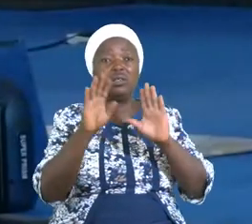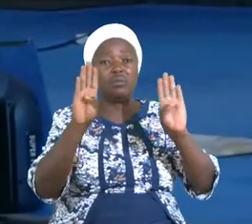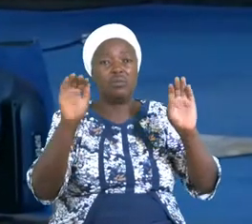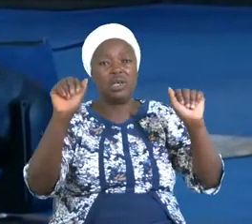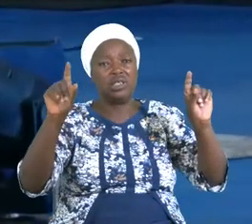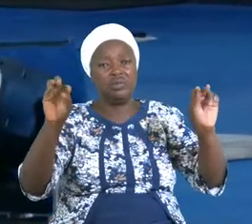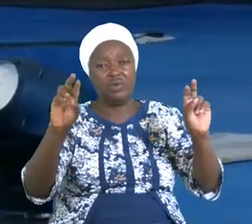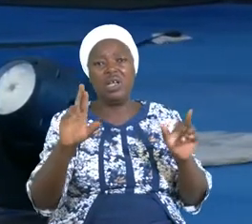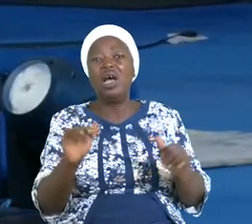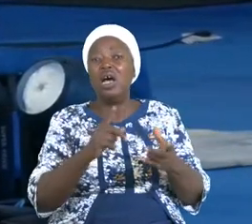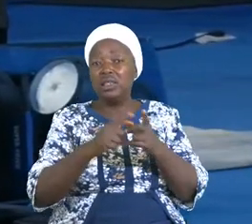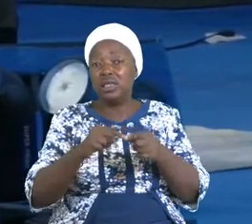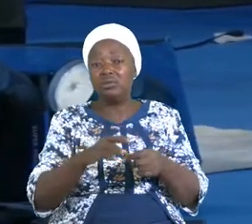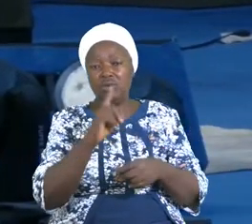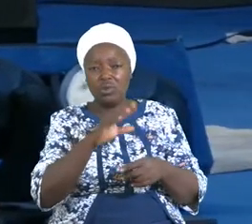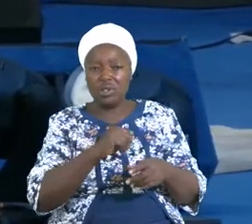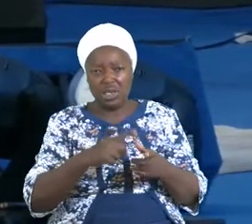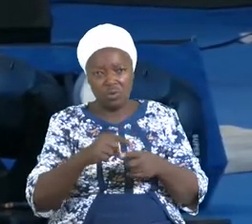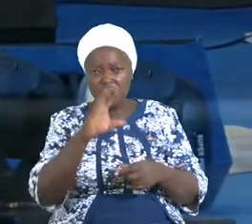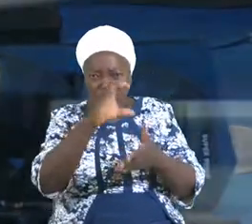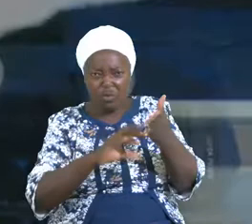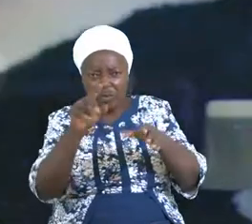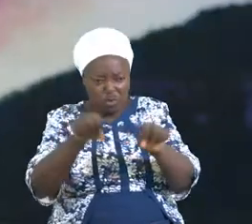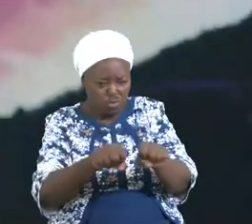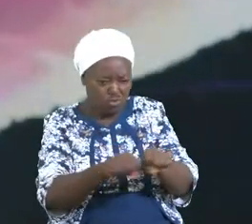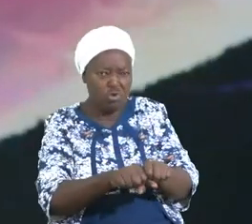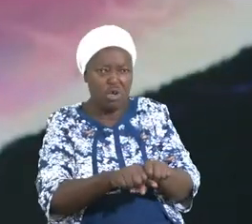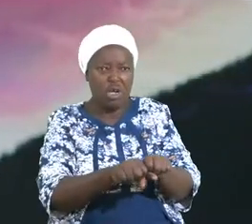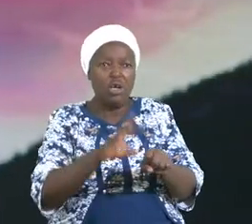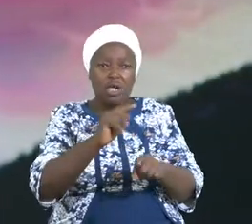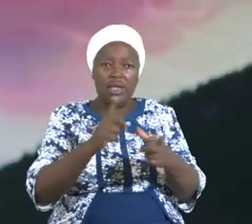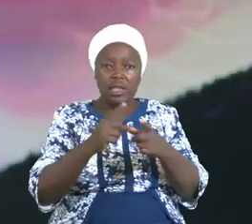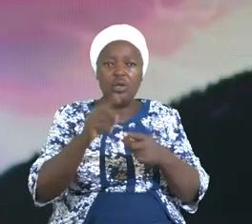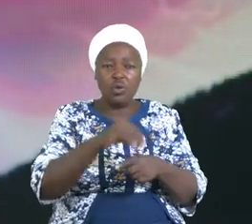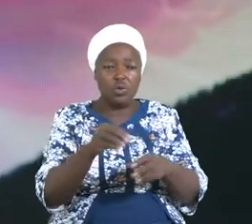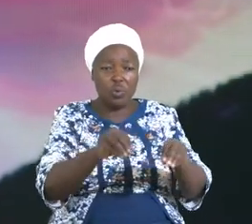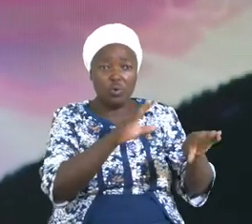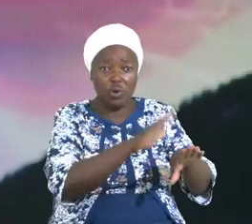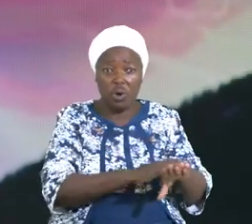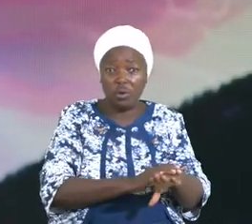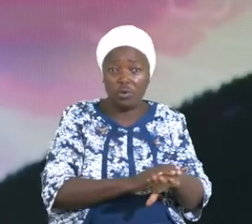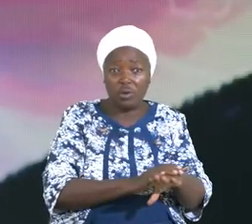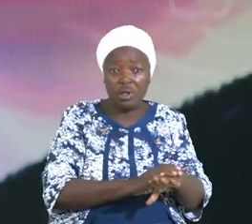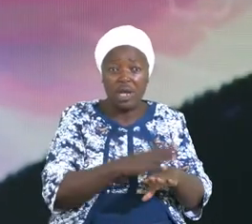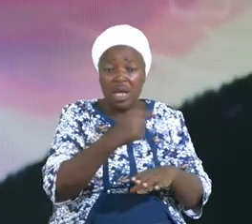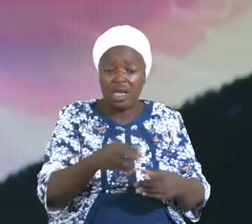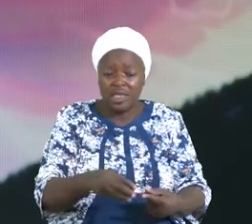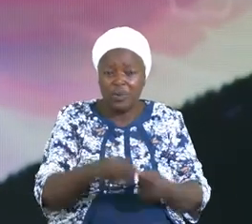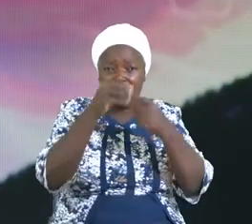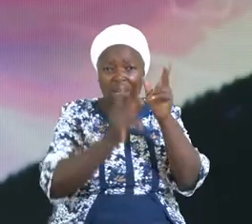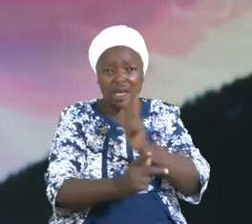you will remove your shoe and then you will wear a special kind